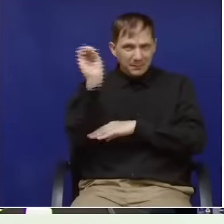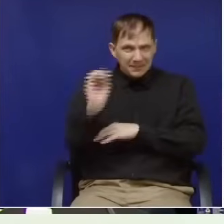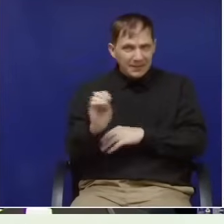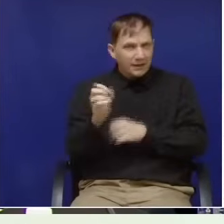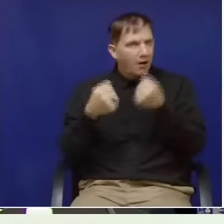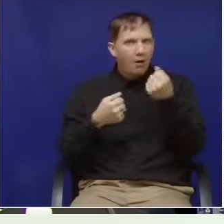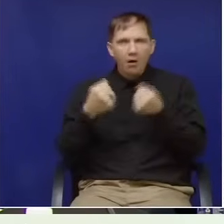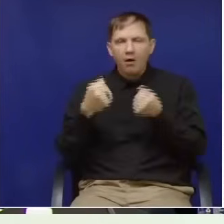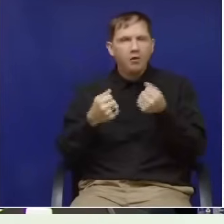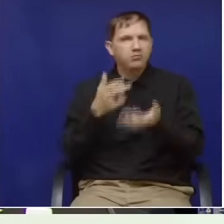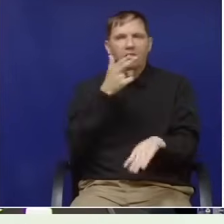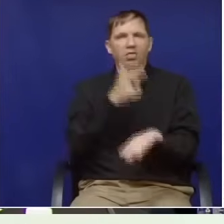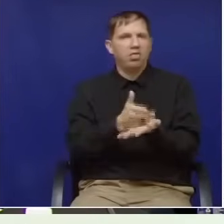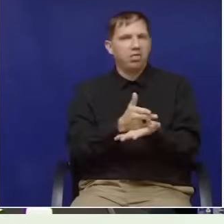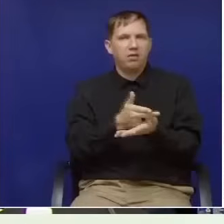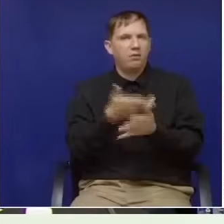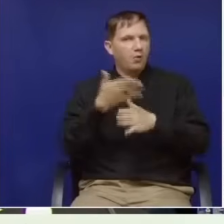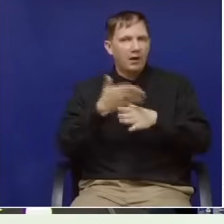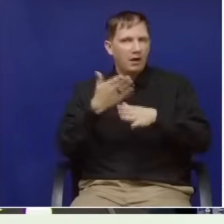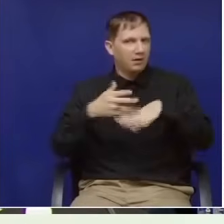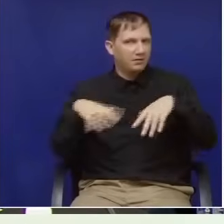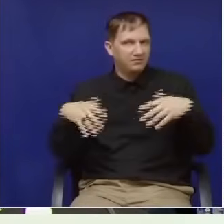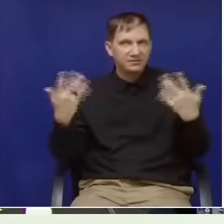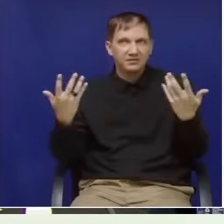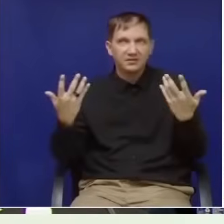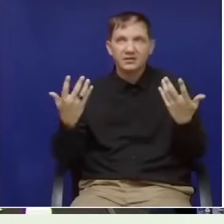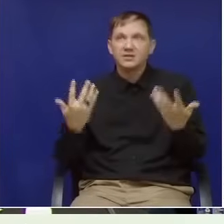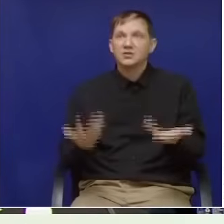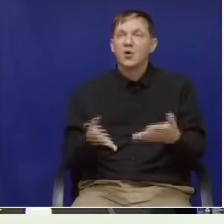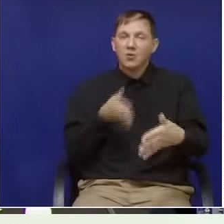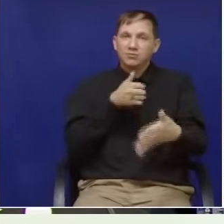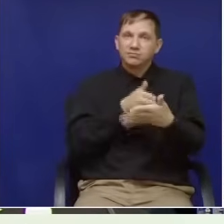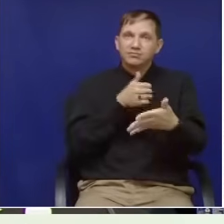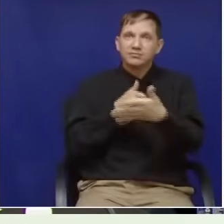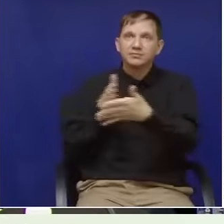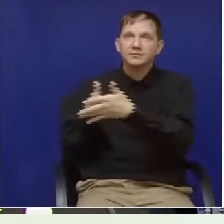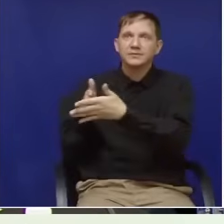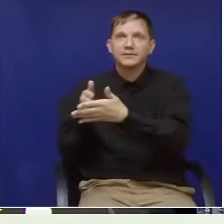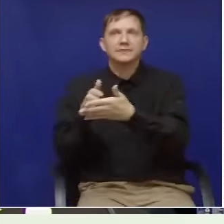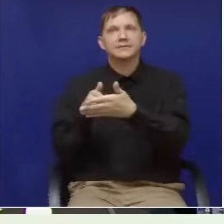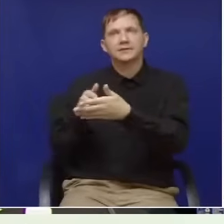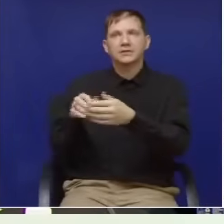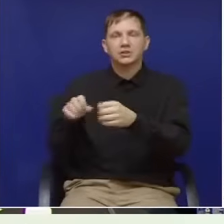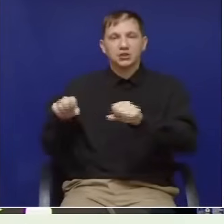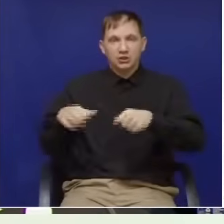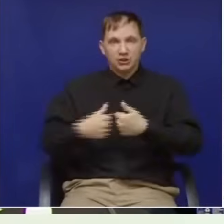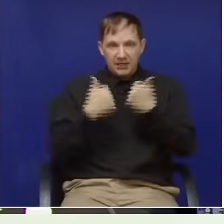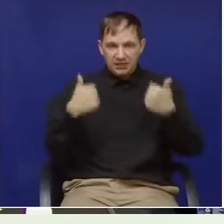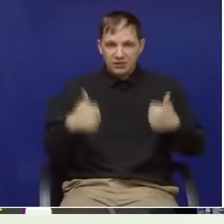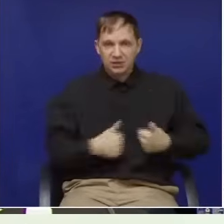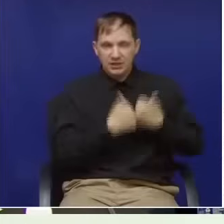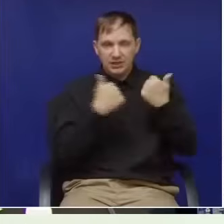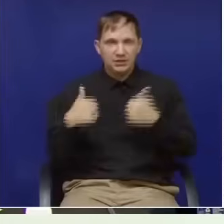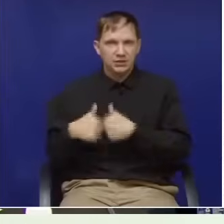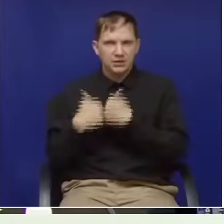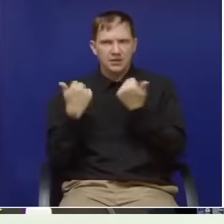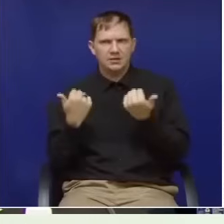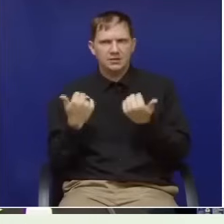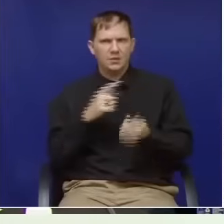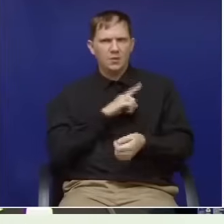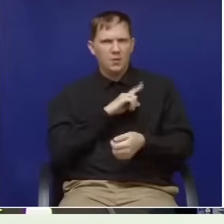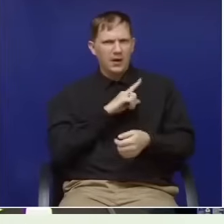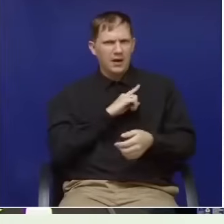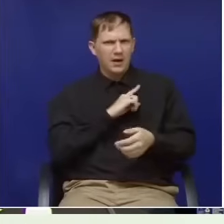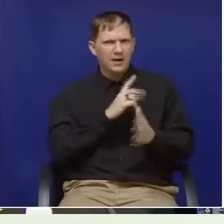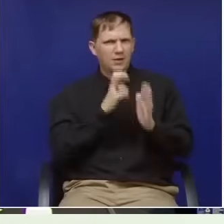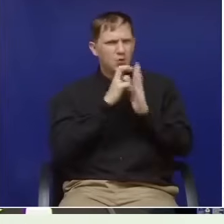management's red tape is really causing trouble, and I don't understand how there can be corruption in South Africa with all the red tape the